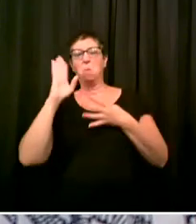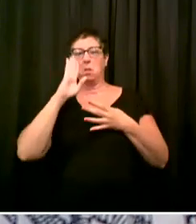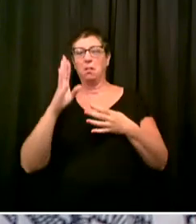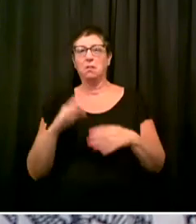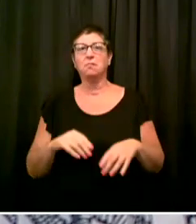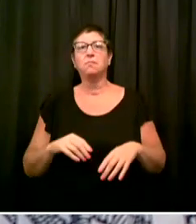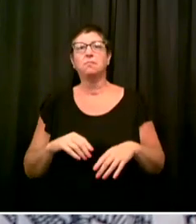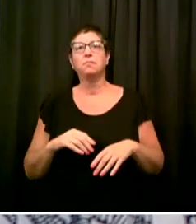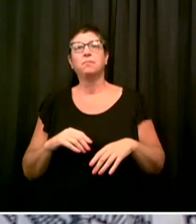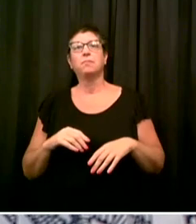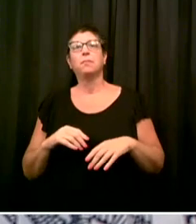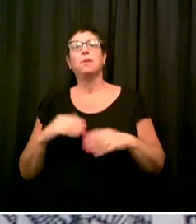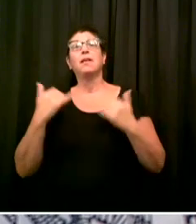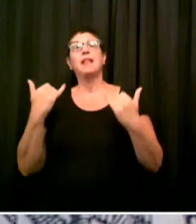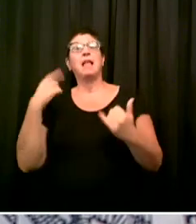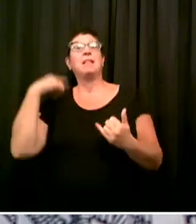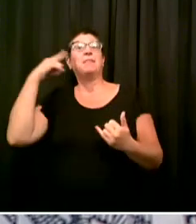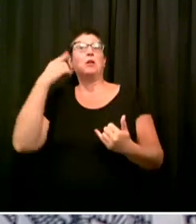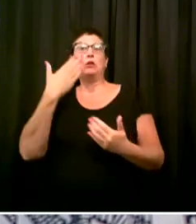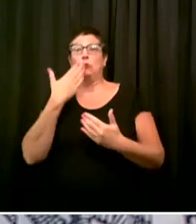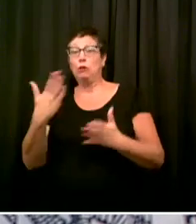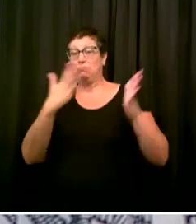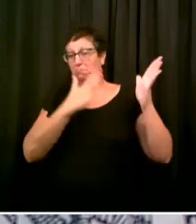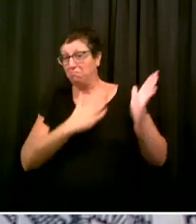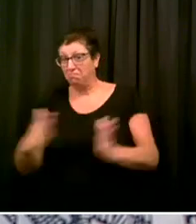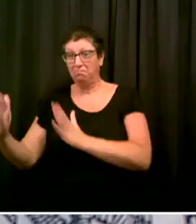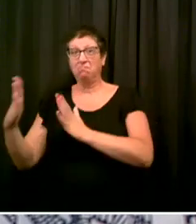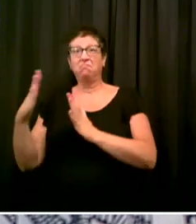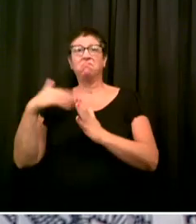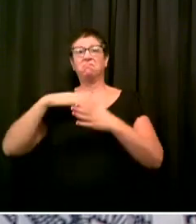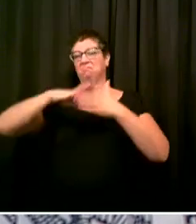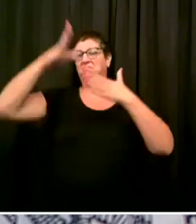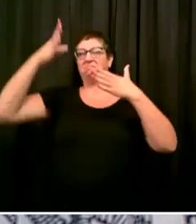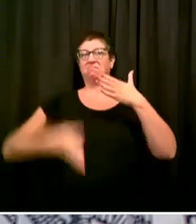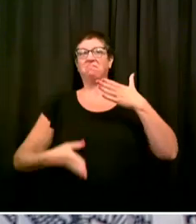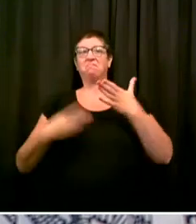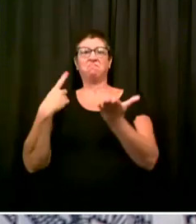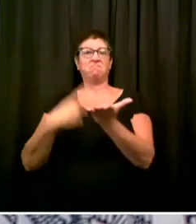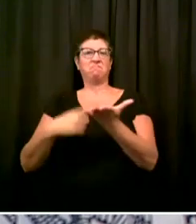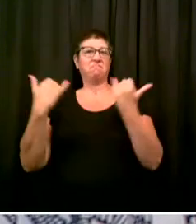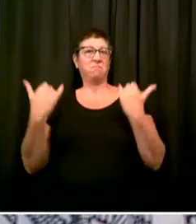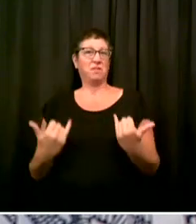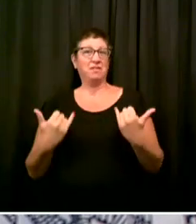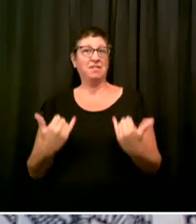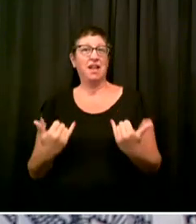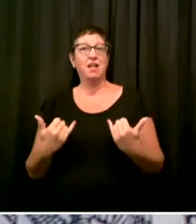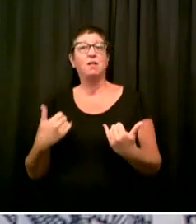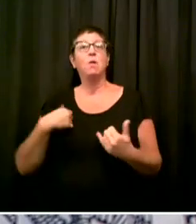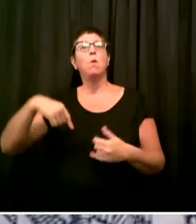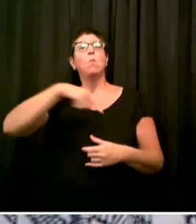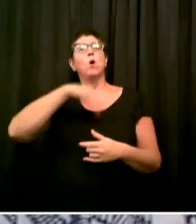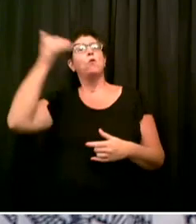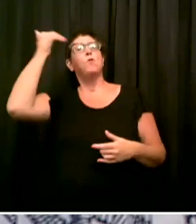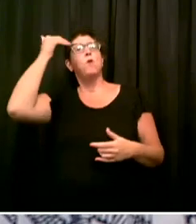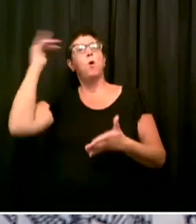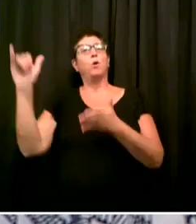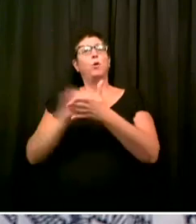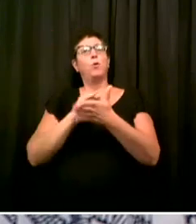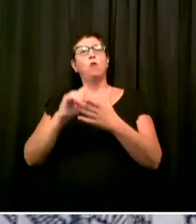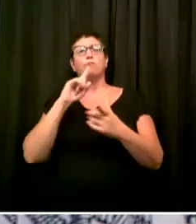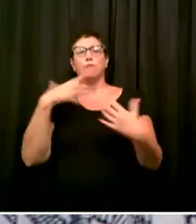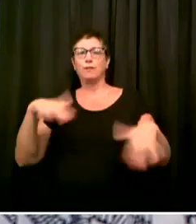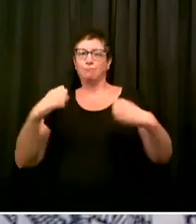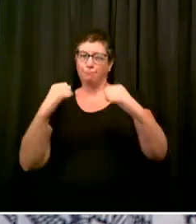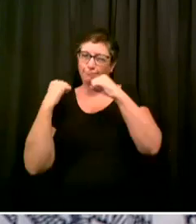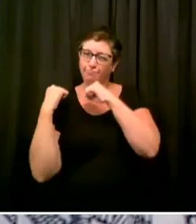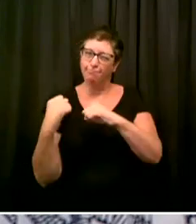say we know that New Yorkers are undaunted. I really appreciate what Steve said about the